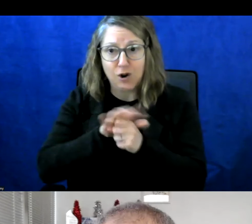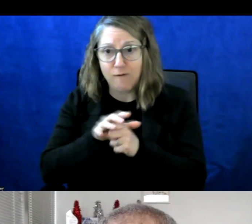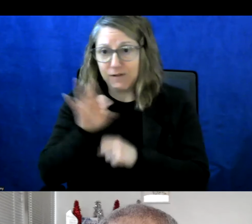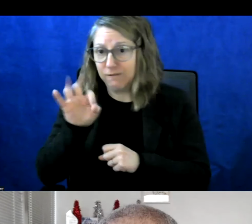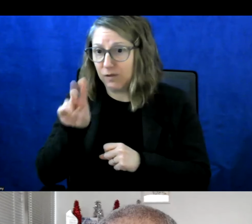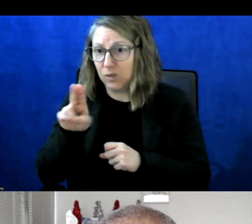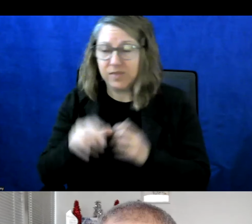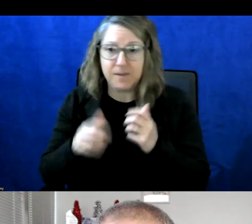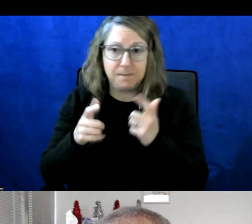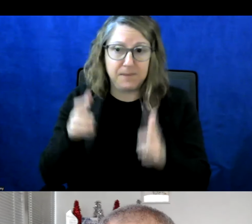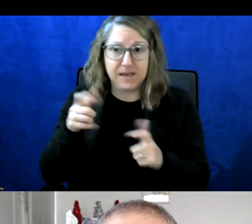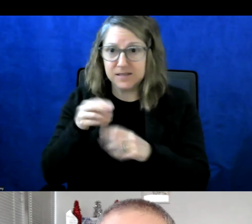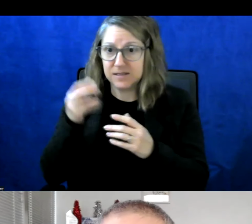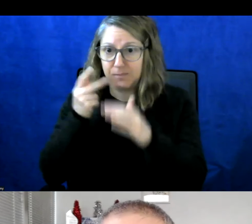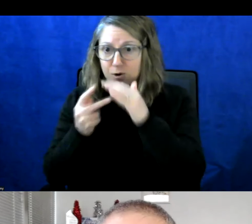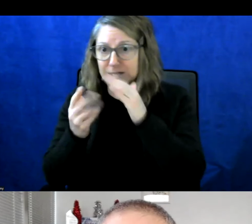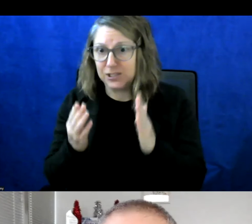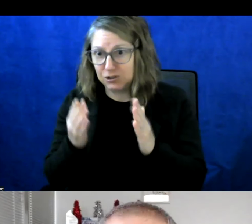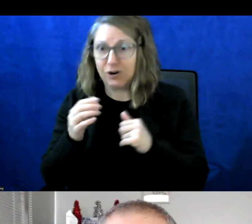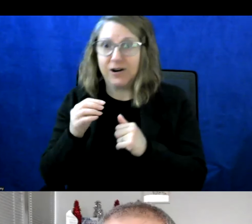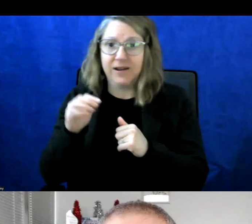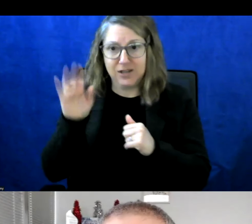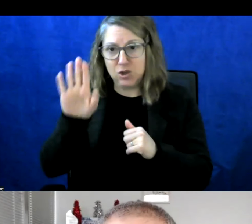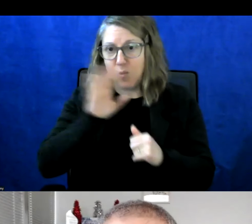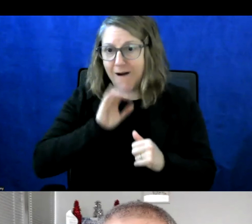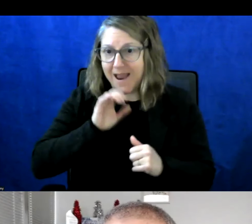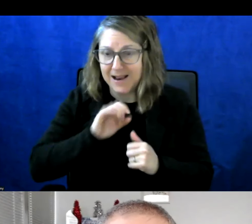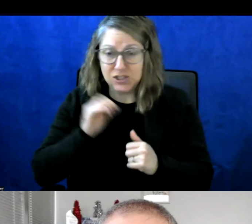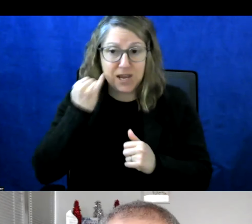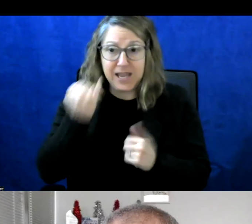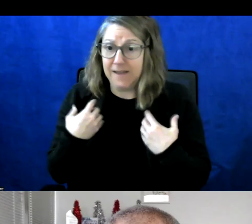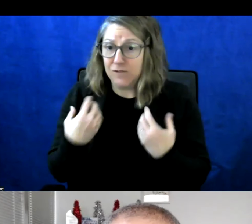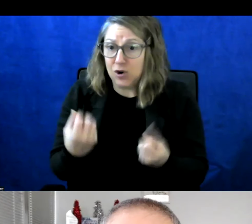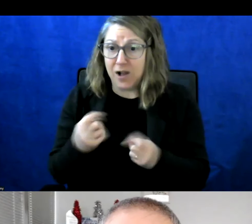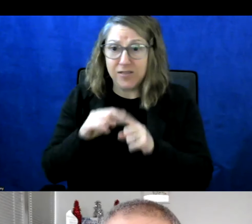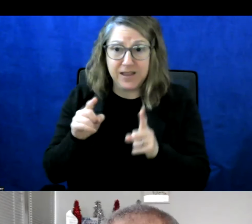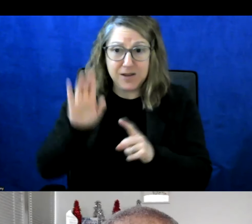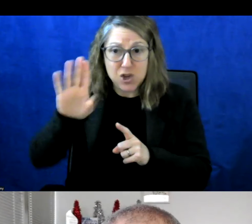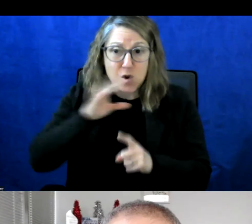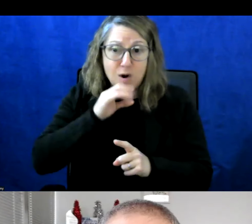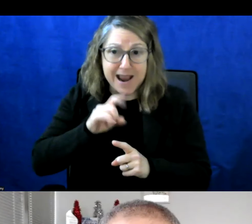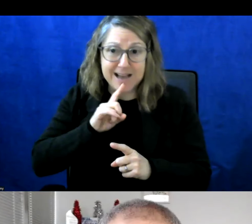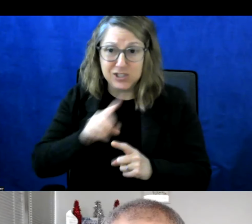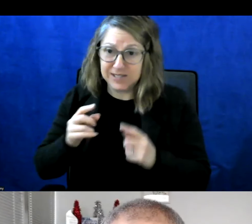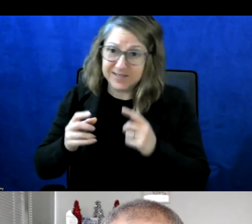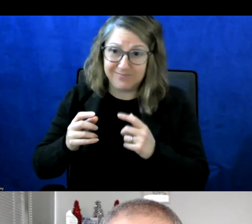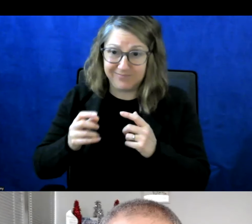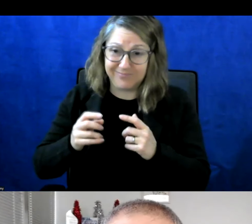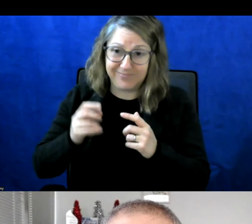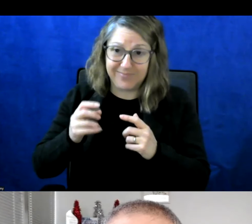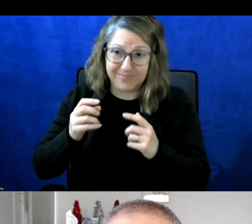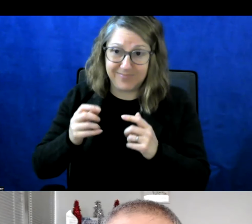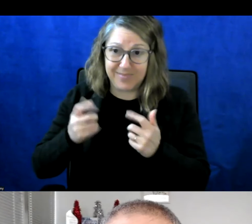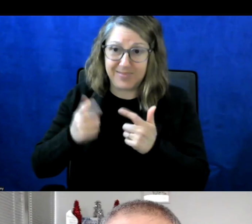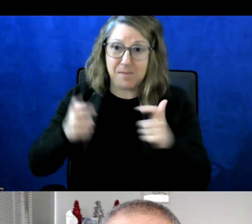your age. Even if you're healthy, your age is the strongest predictor. That's